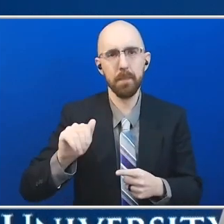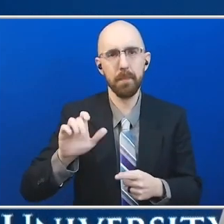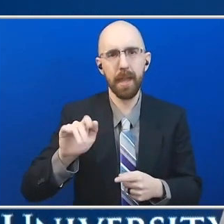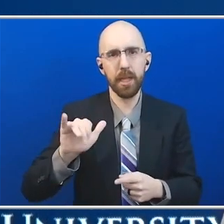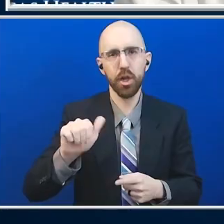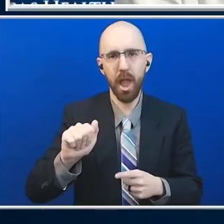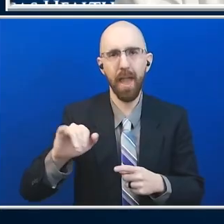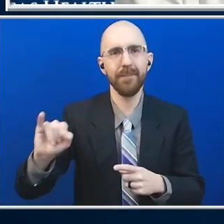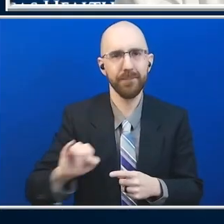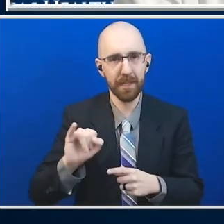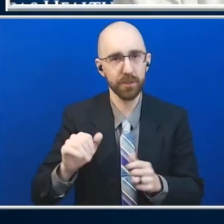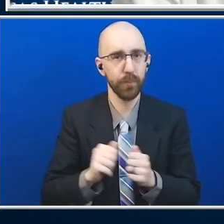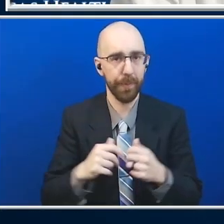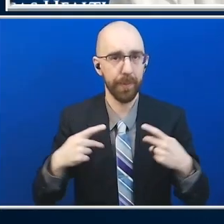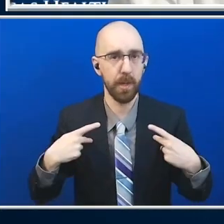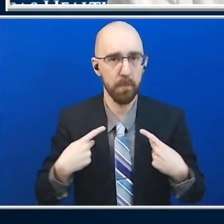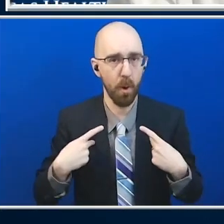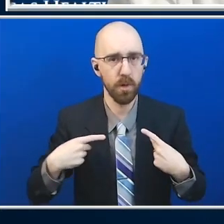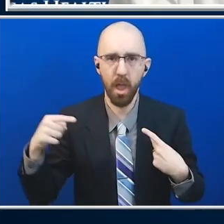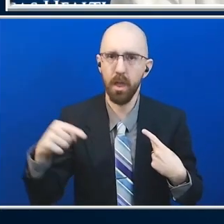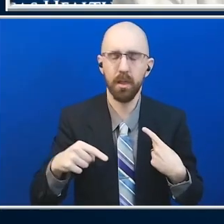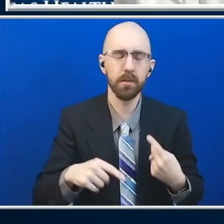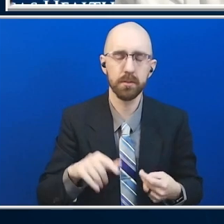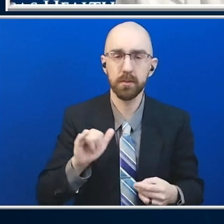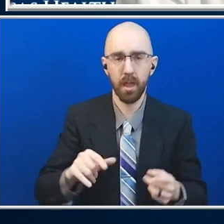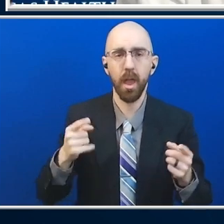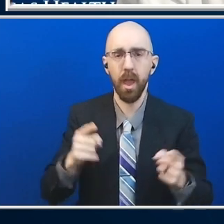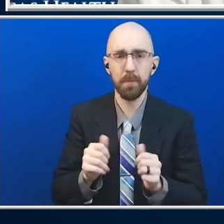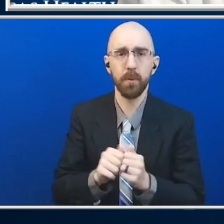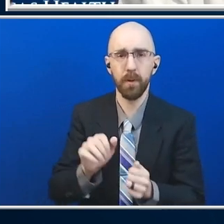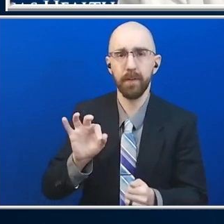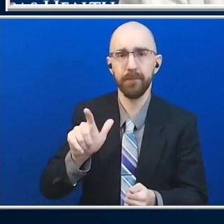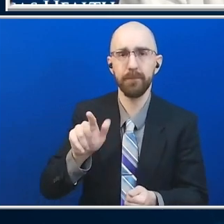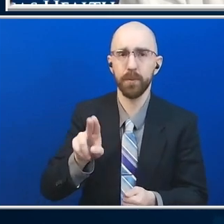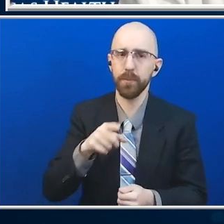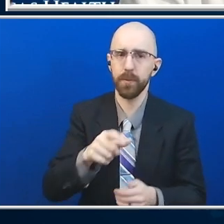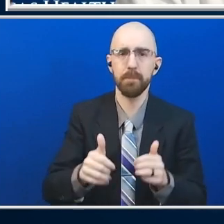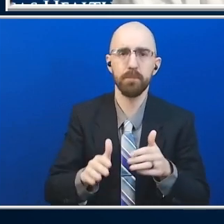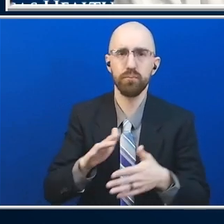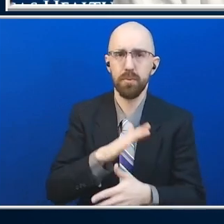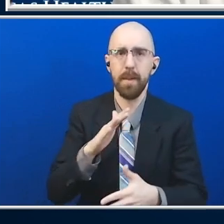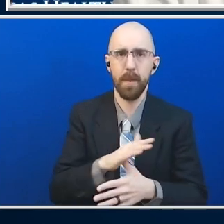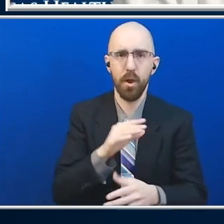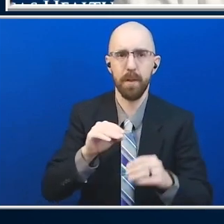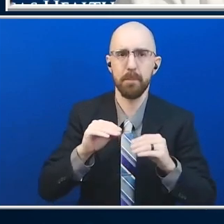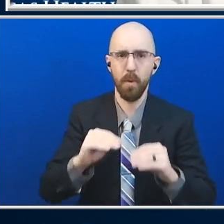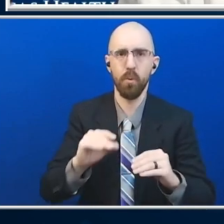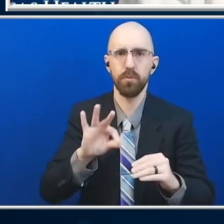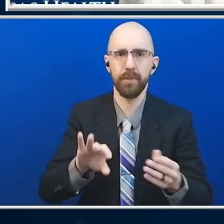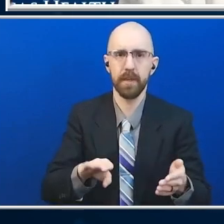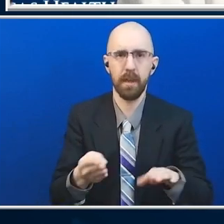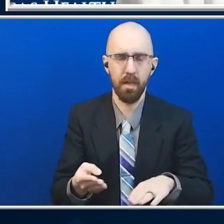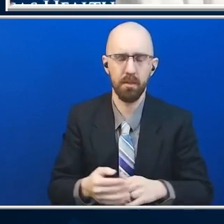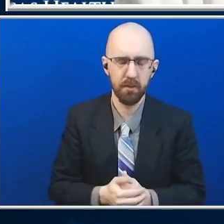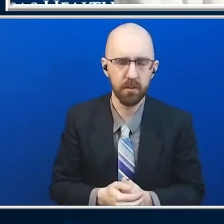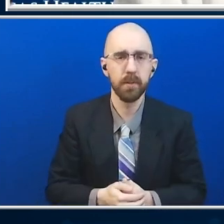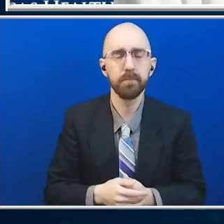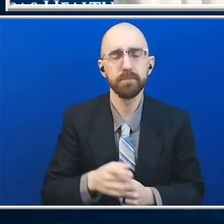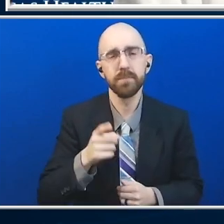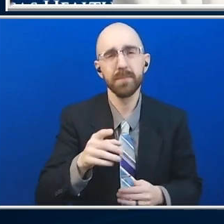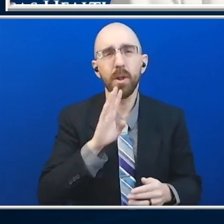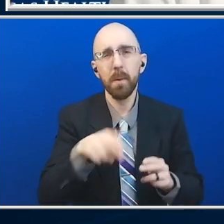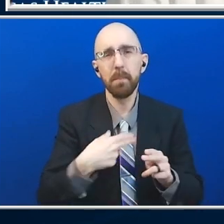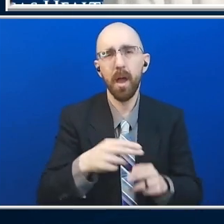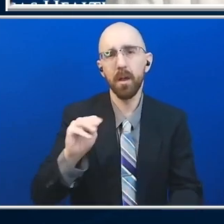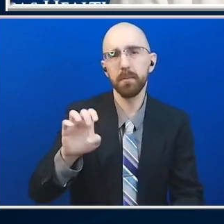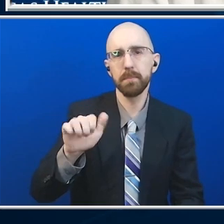pneumonia as well. And that really occurs a lot with influenza, and that can be one of the primary modes it does. So let's talk about measles for just a moment. The CDC is